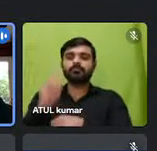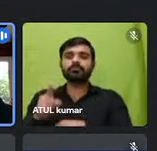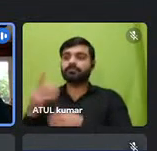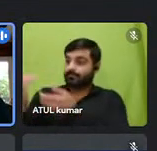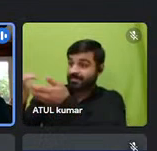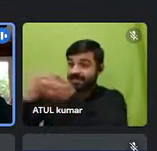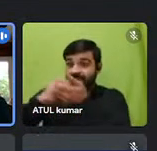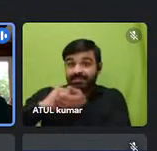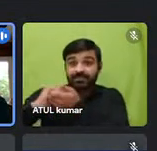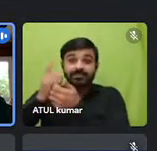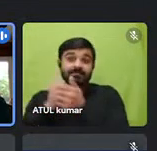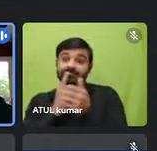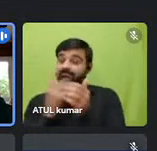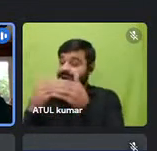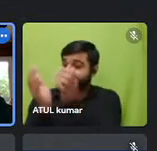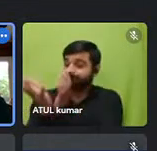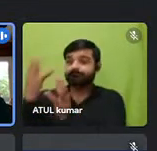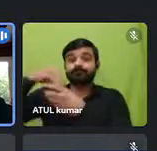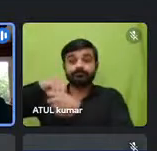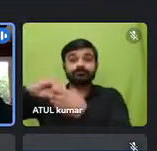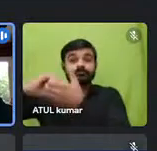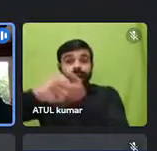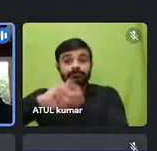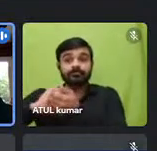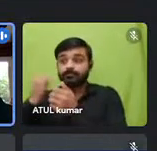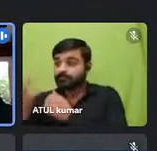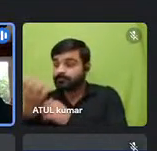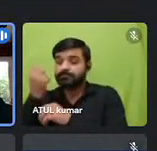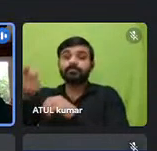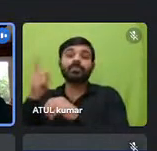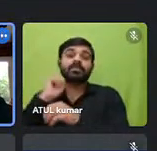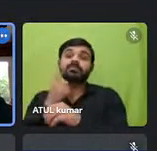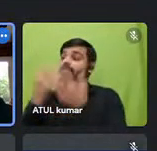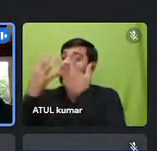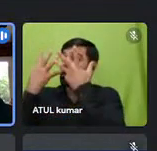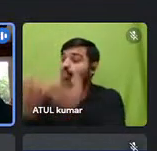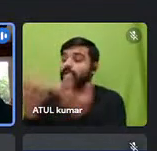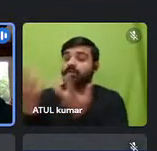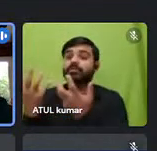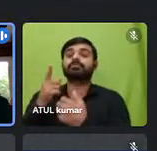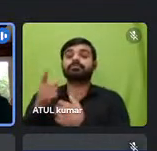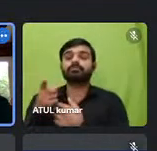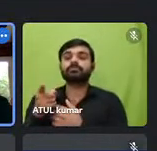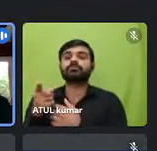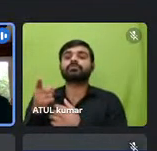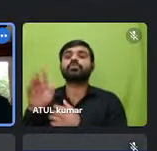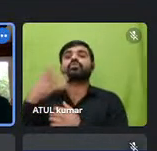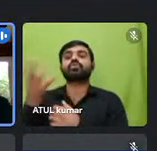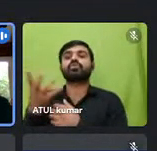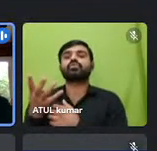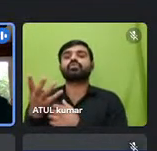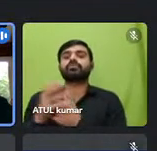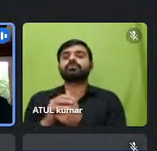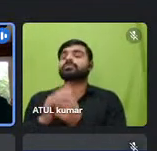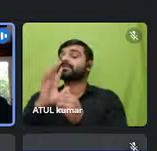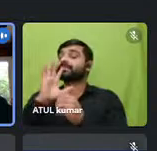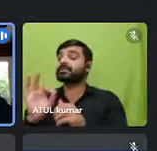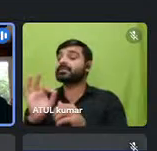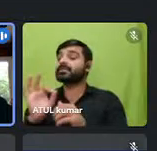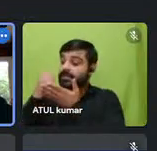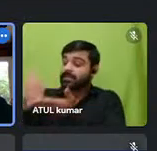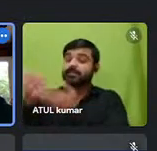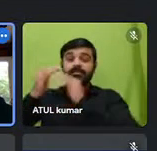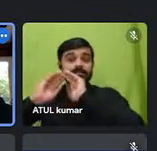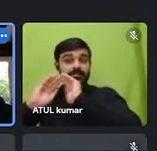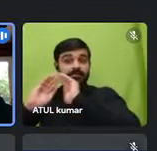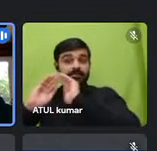engaged with deaf communities to find out what deaf people want, and to actually help